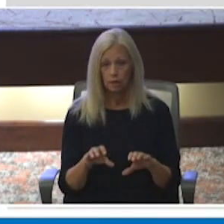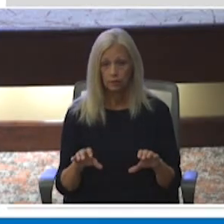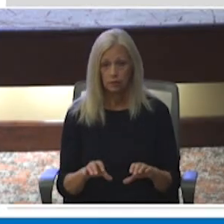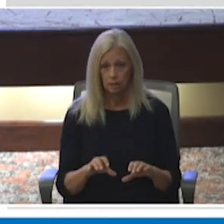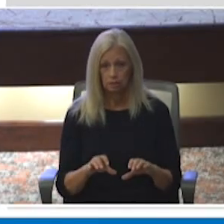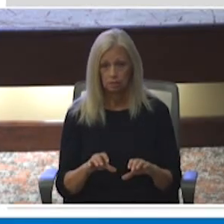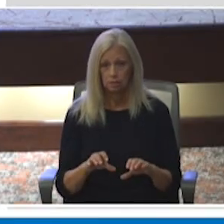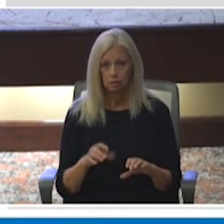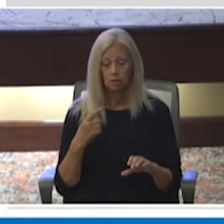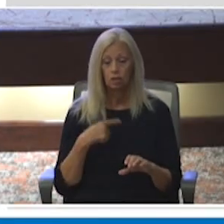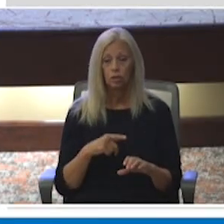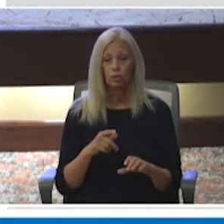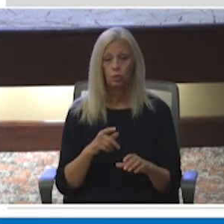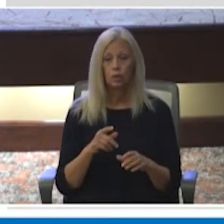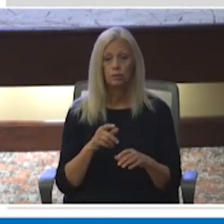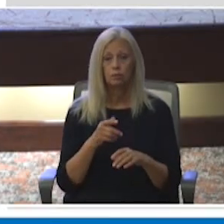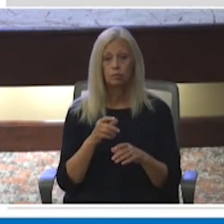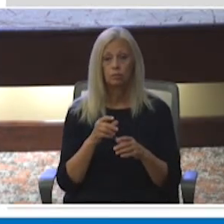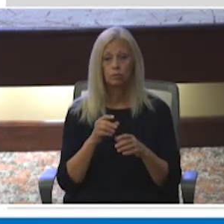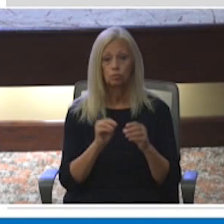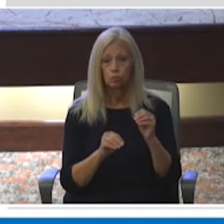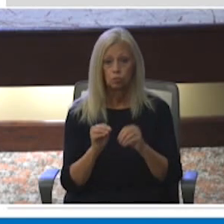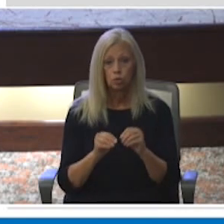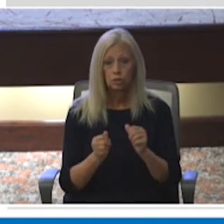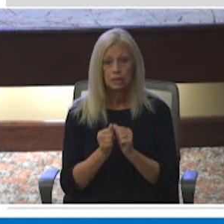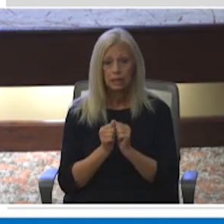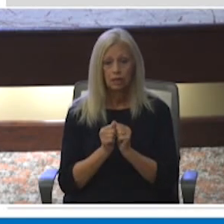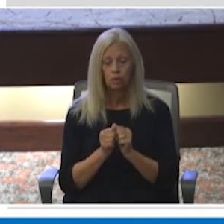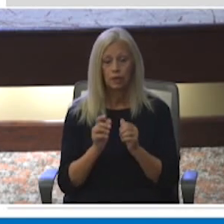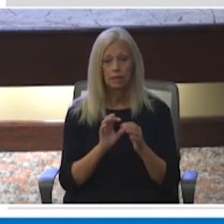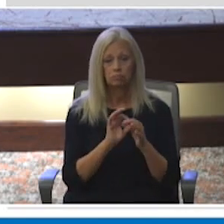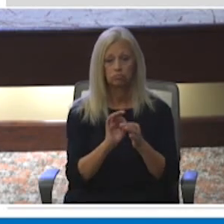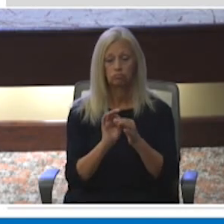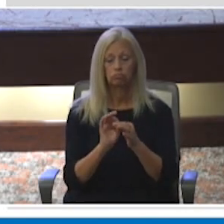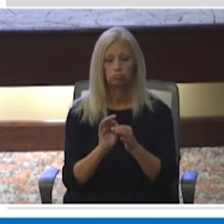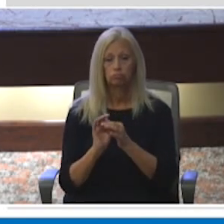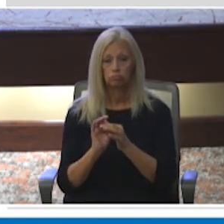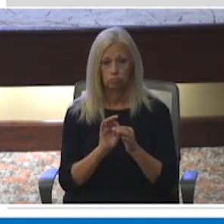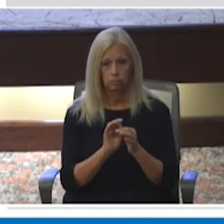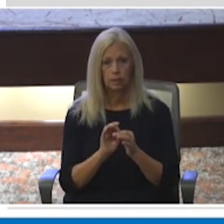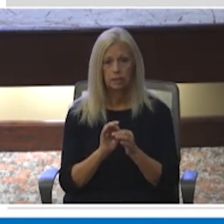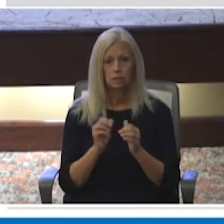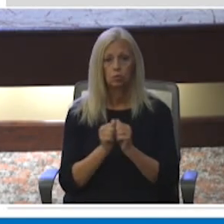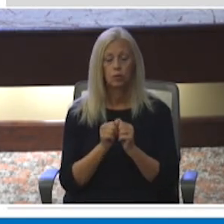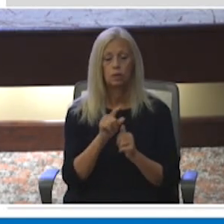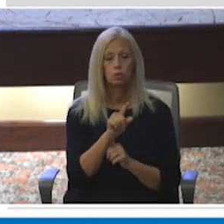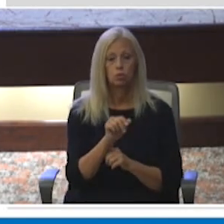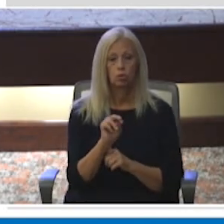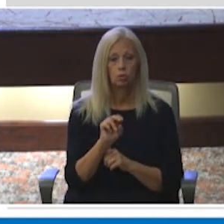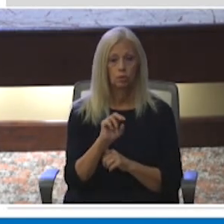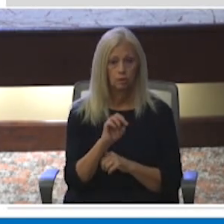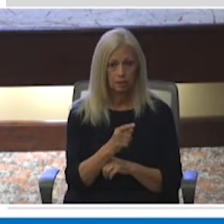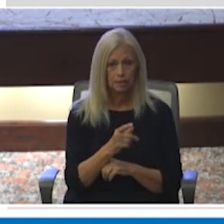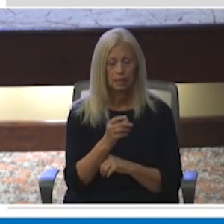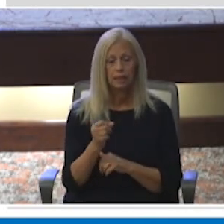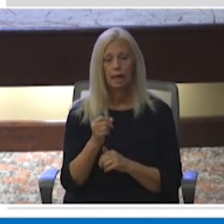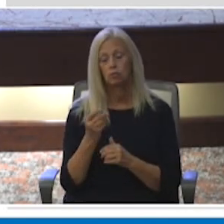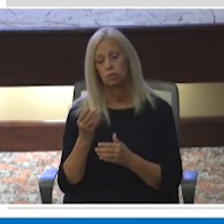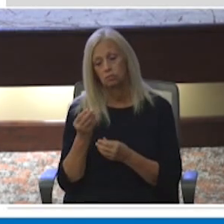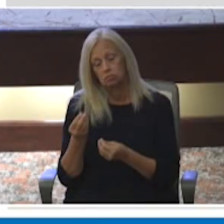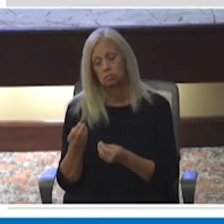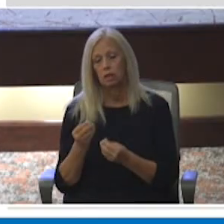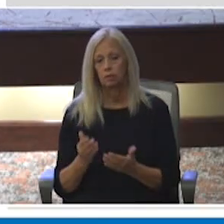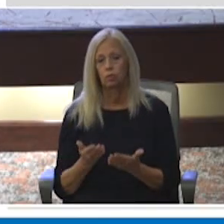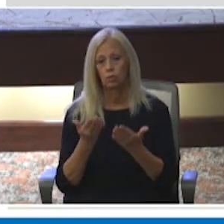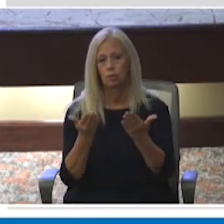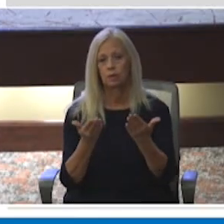then put together an assessment report that linked that roadmap with the zoning regulations and laid out some recommendations. Now we're